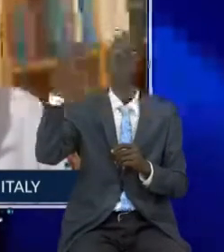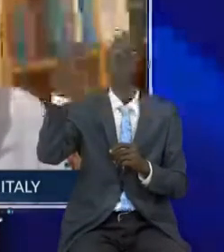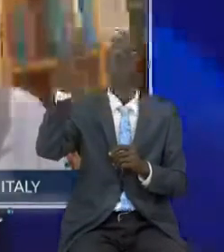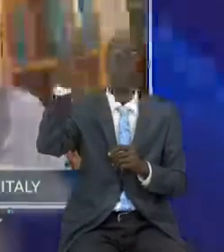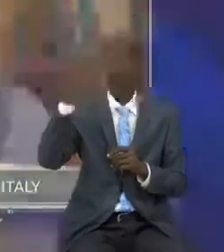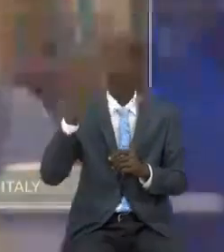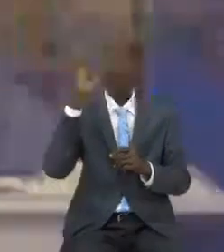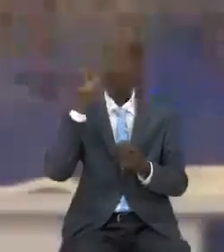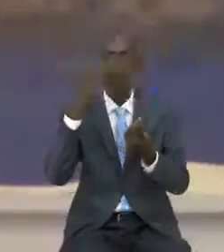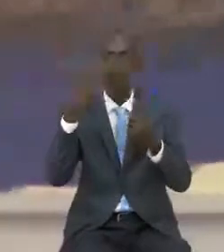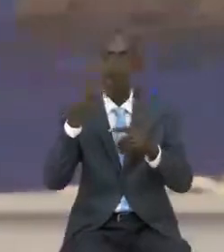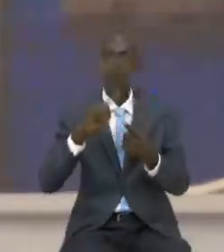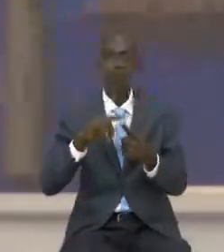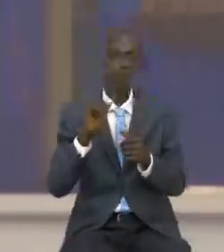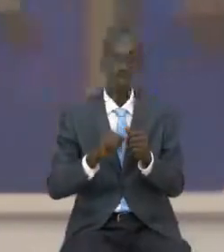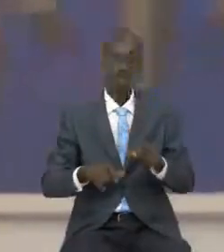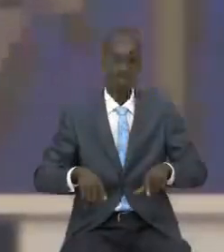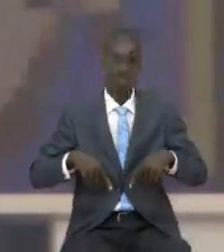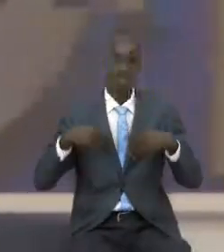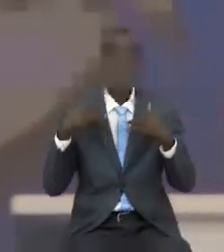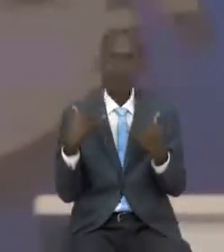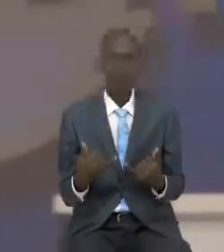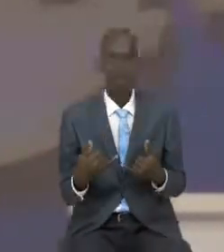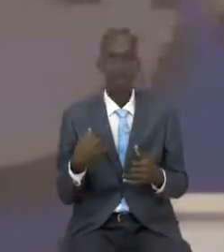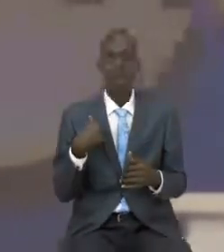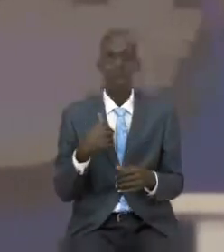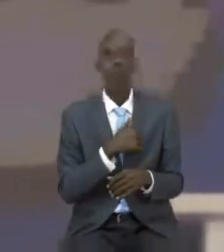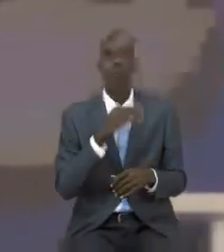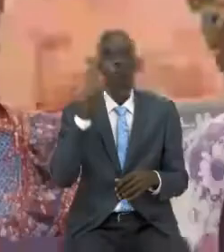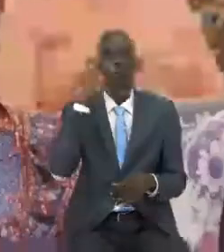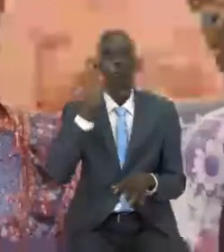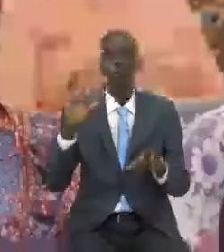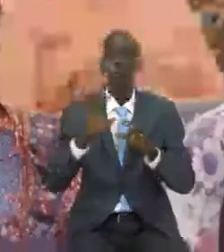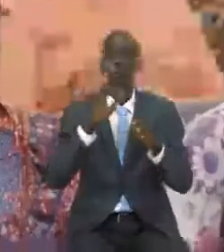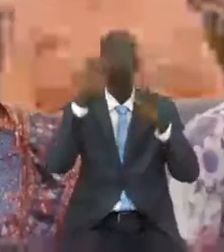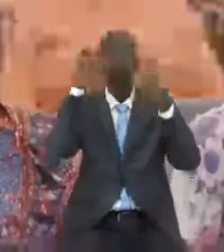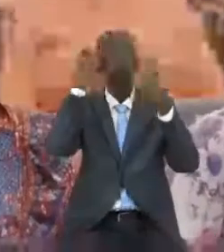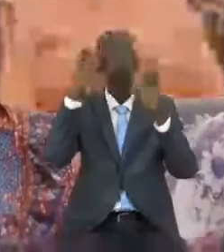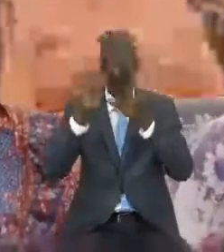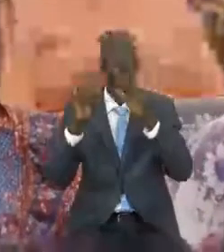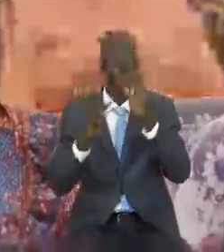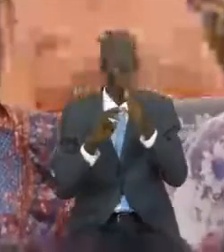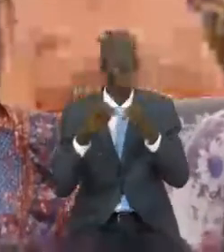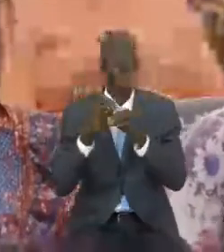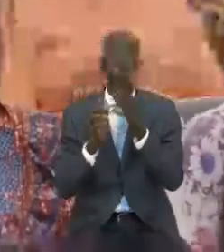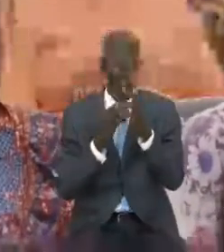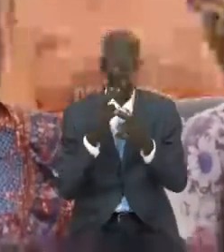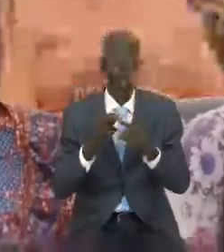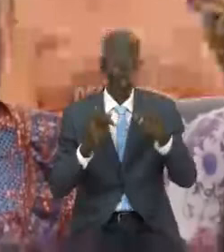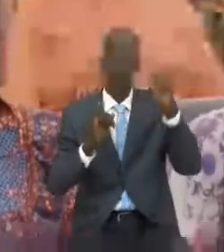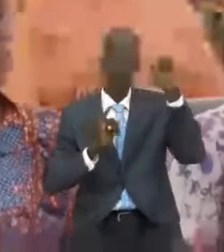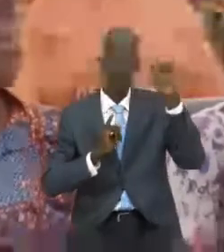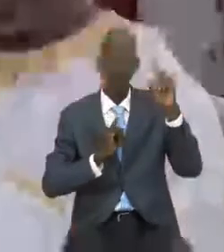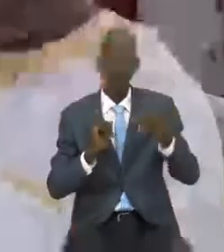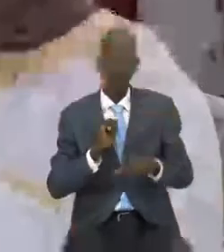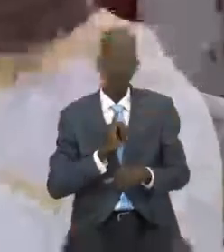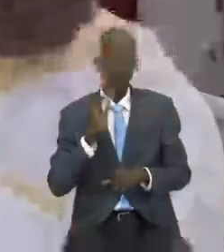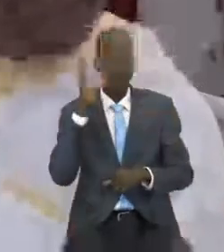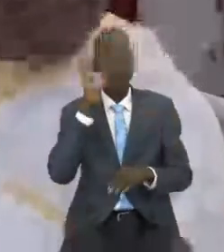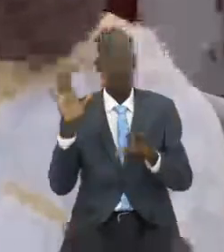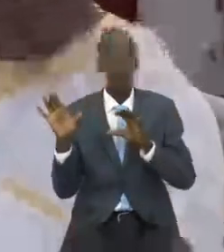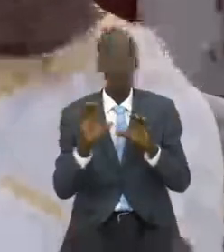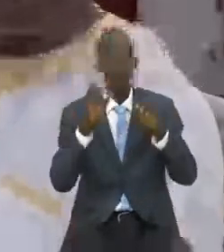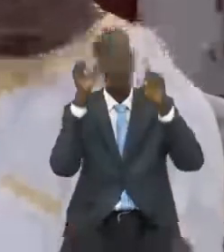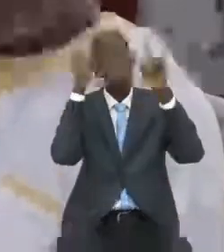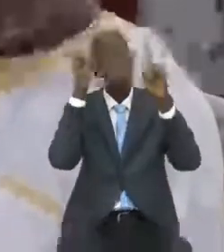to every life today. We will do his will. I will do his will. We will